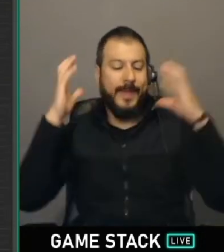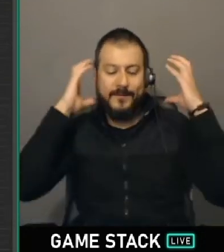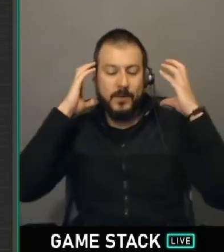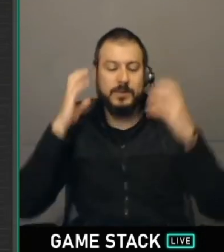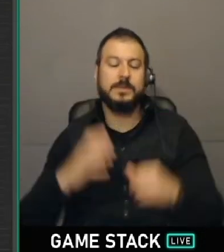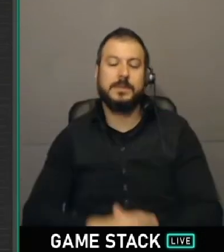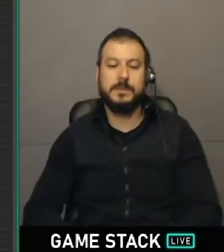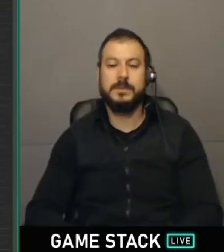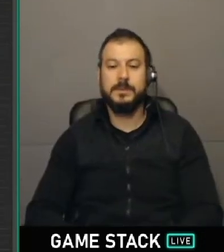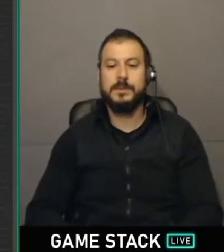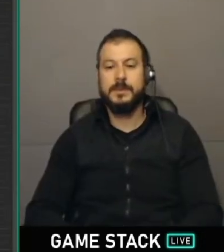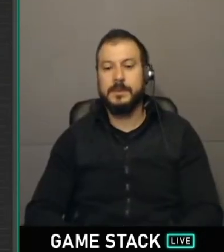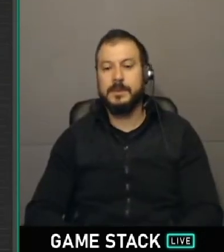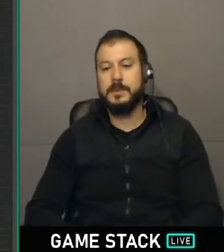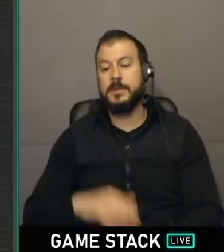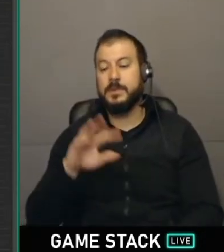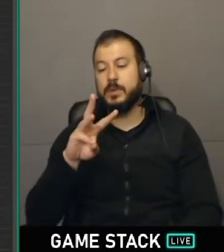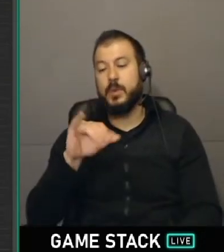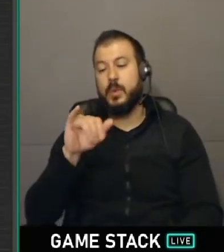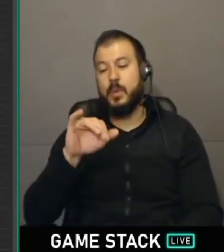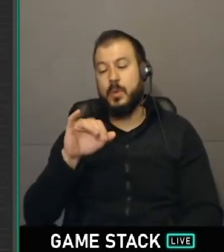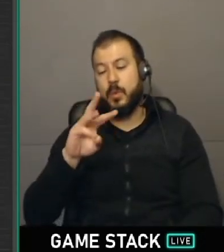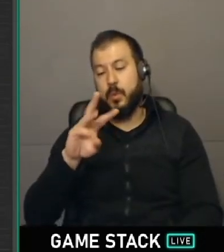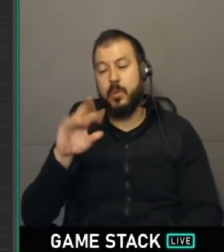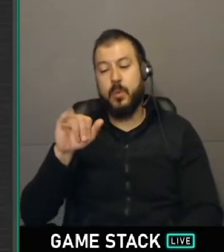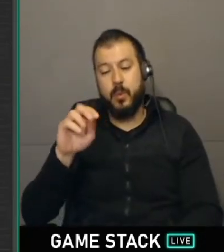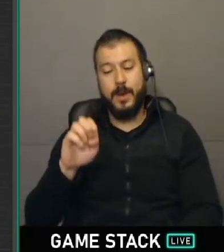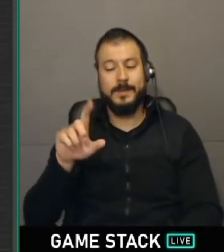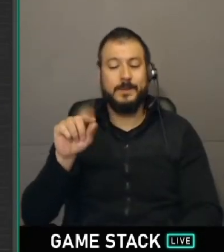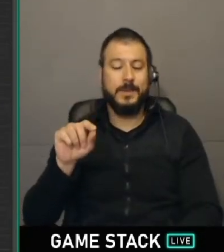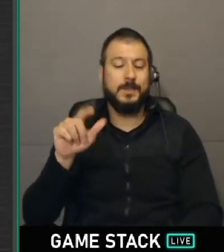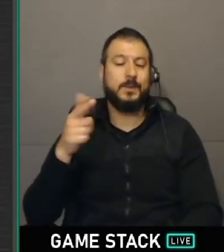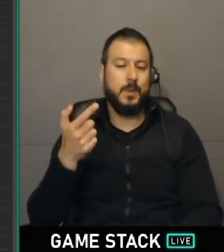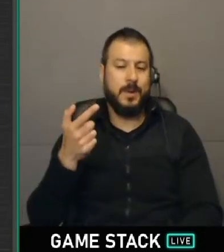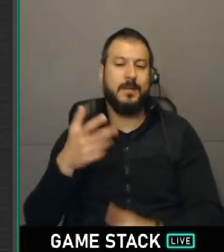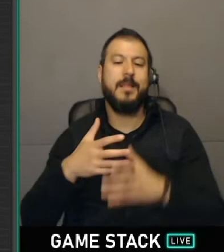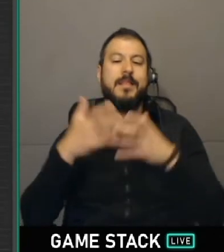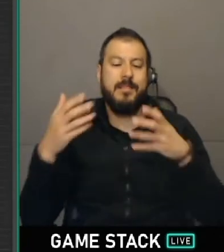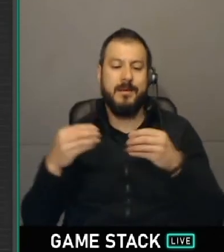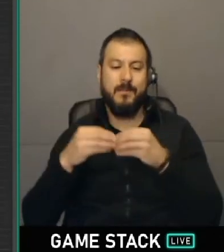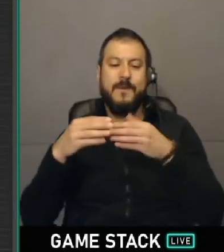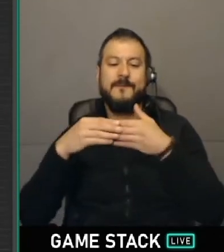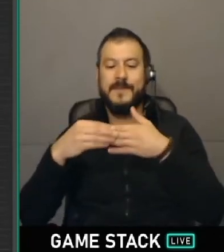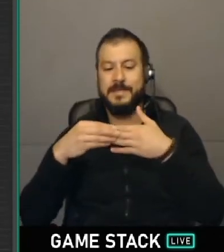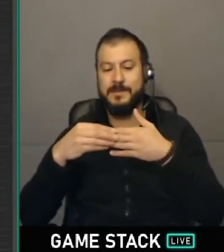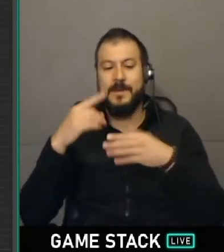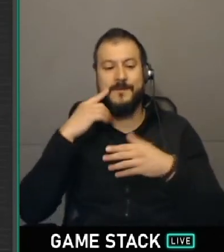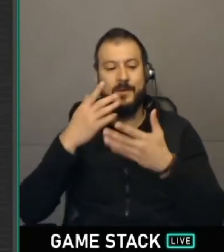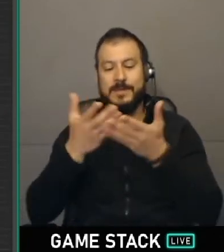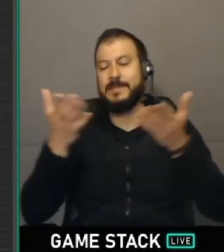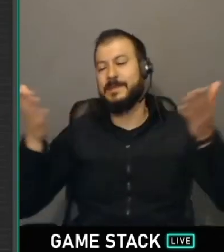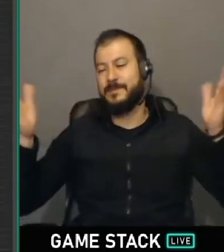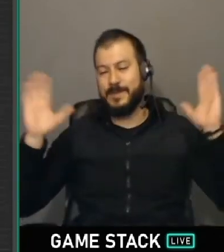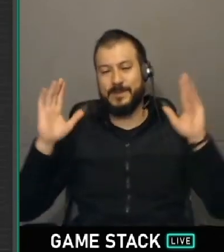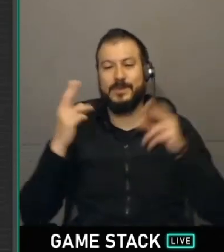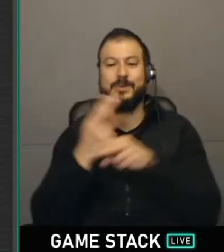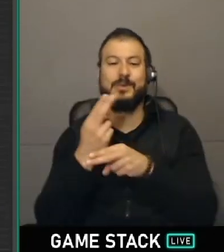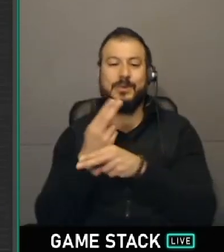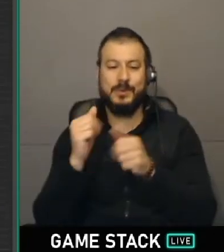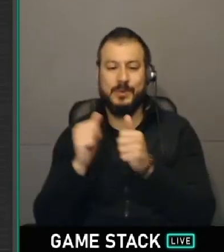So with WISE 2021, a lot more flexibility for spatial usage with dynamic